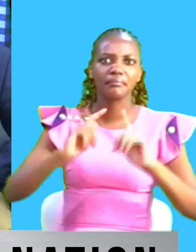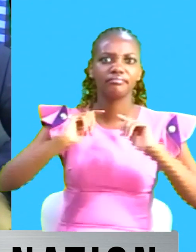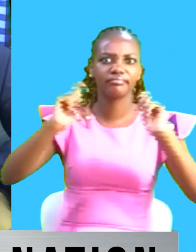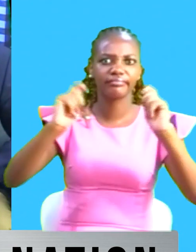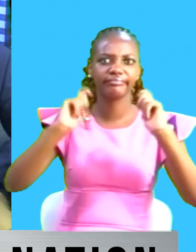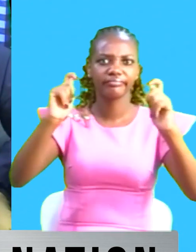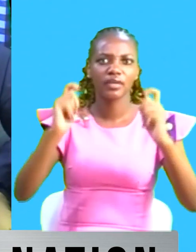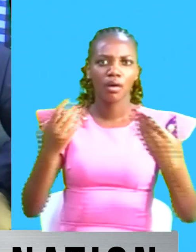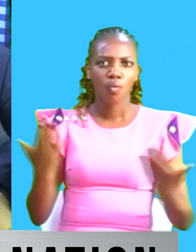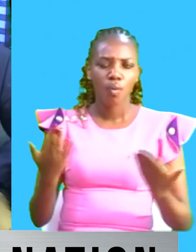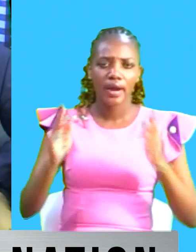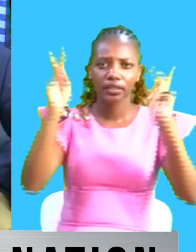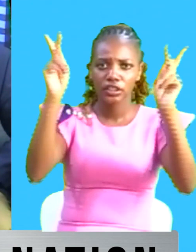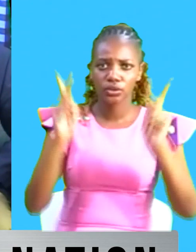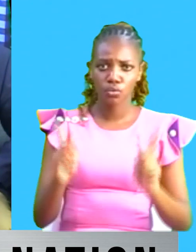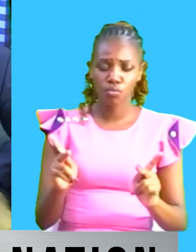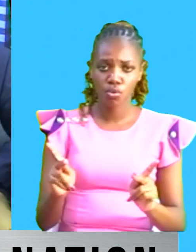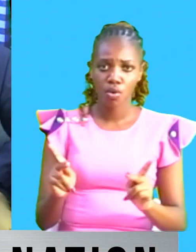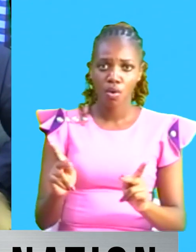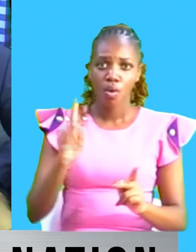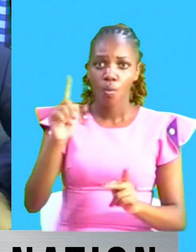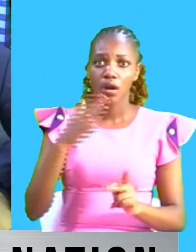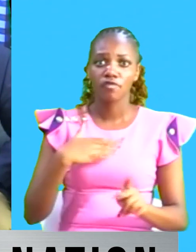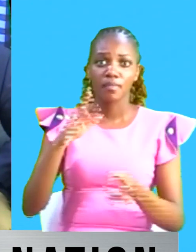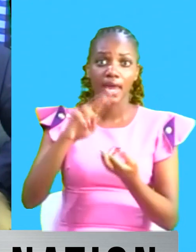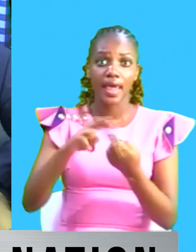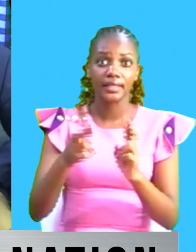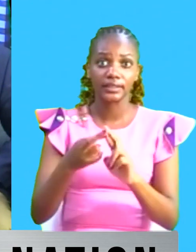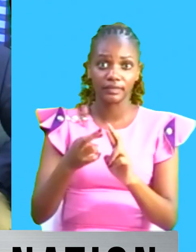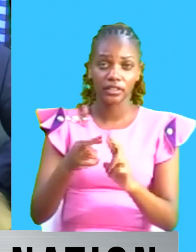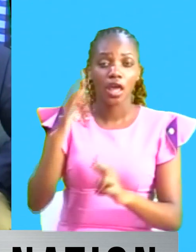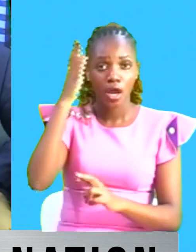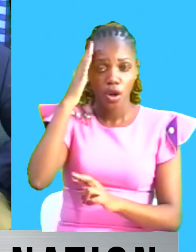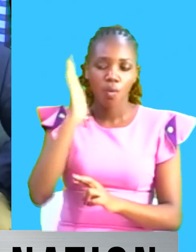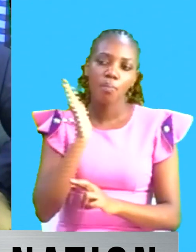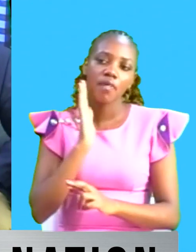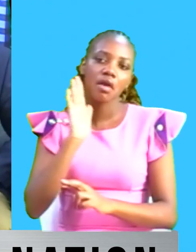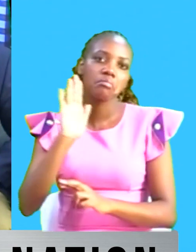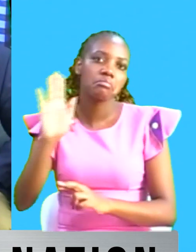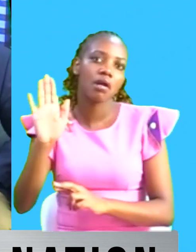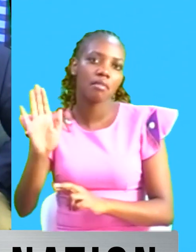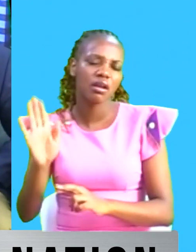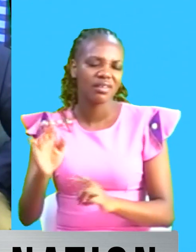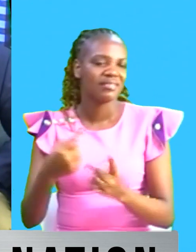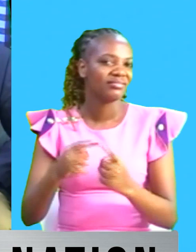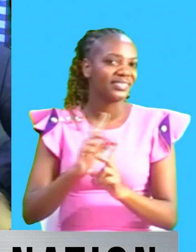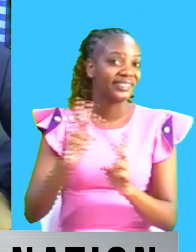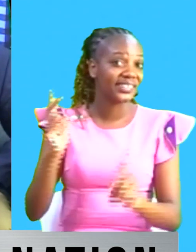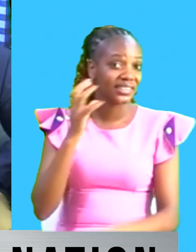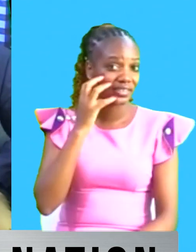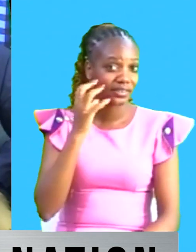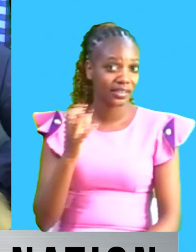Kisumu. Who, you know, one of my relatives happens to have known the mother directly, and very sad. I